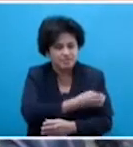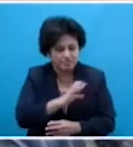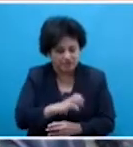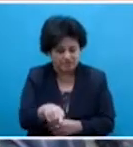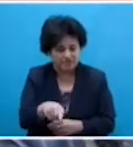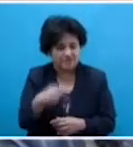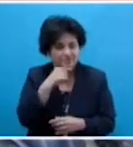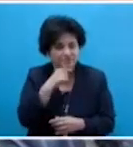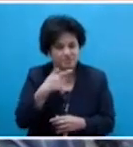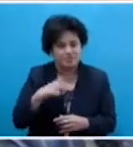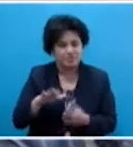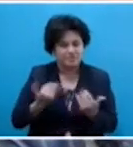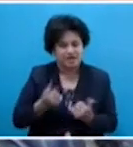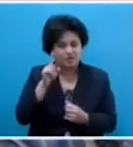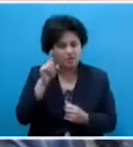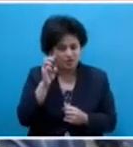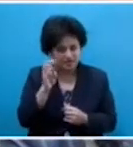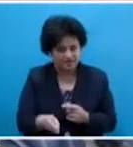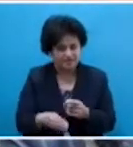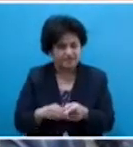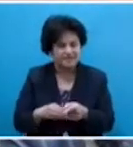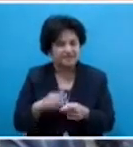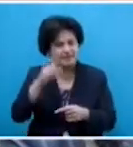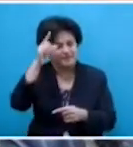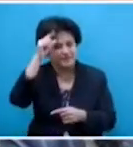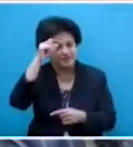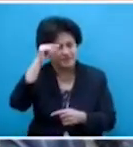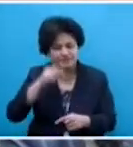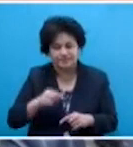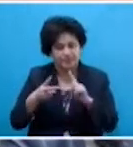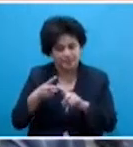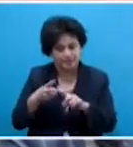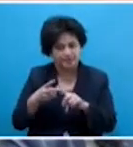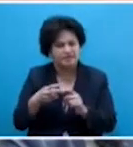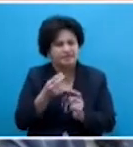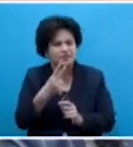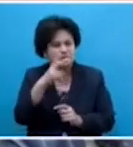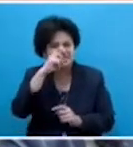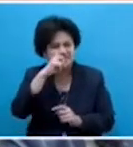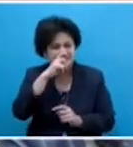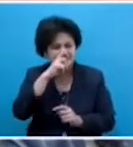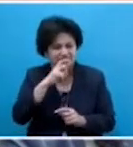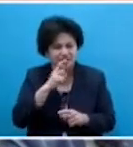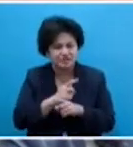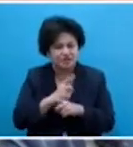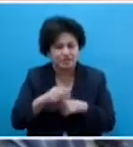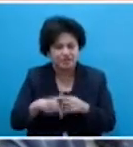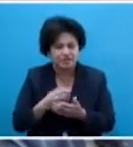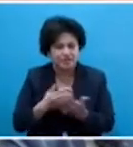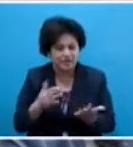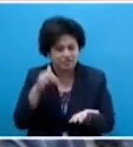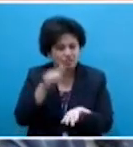Fijian. The Nokilevu sisters, Siteri and Kalera of Rewa, who spoke about how the right of